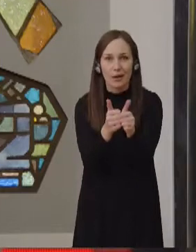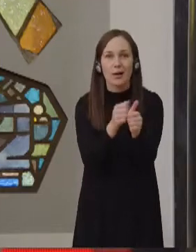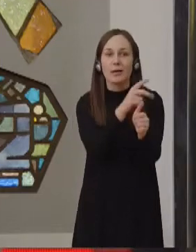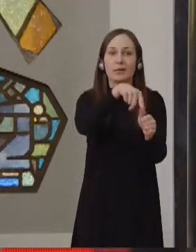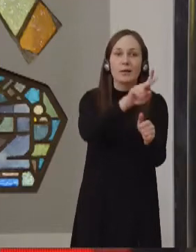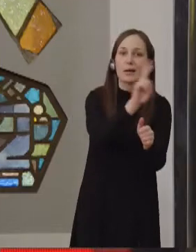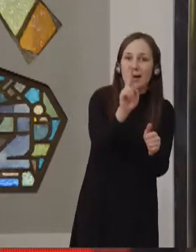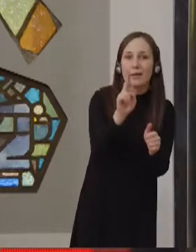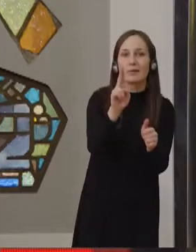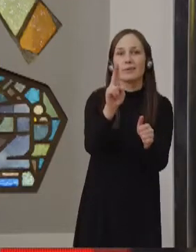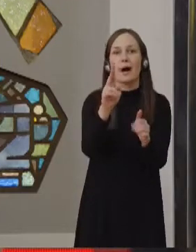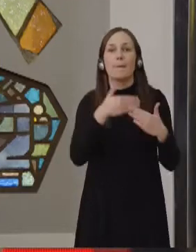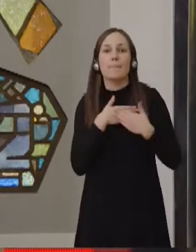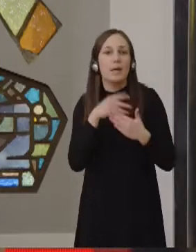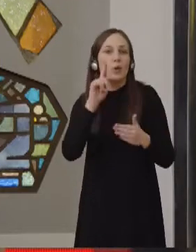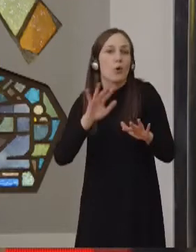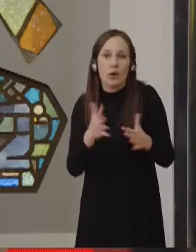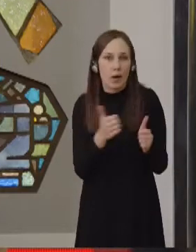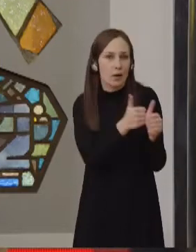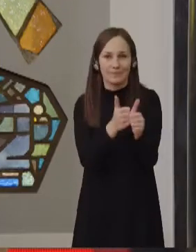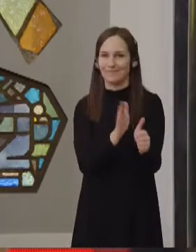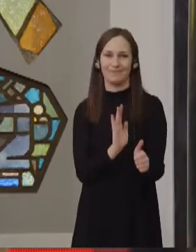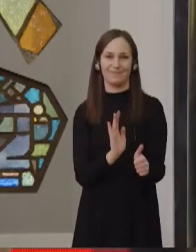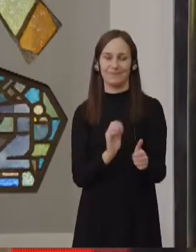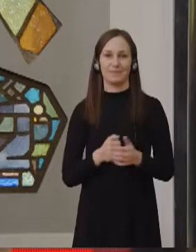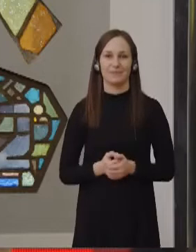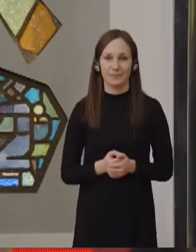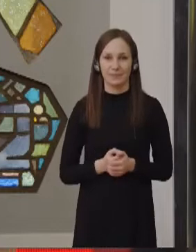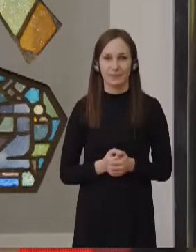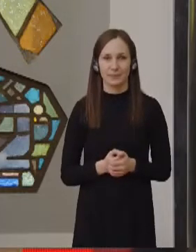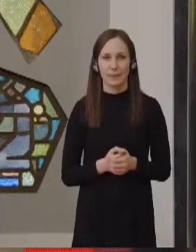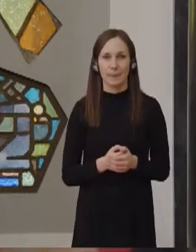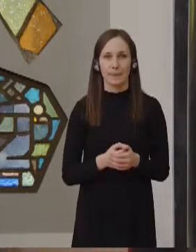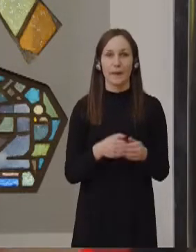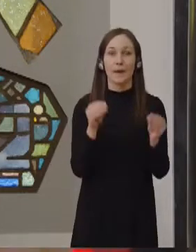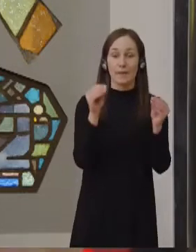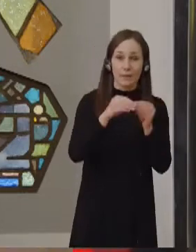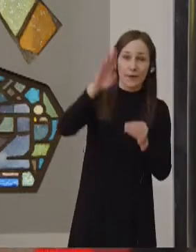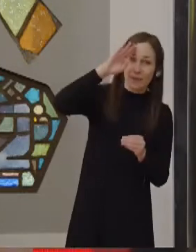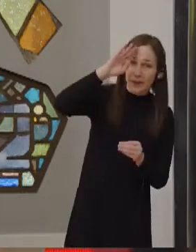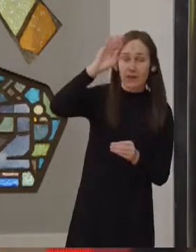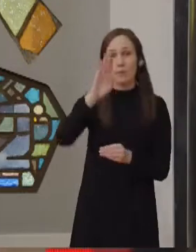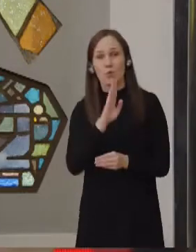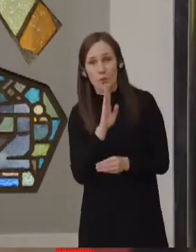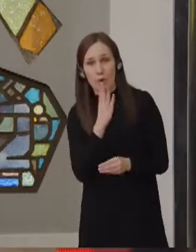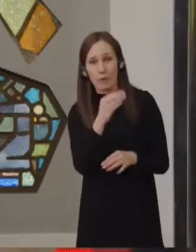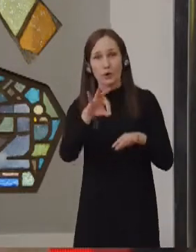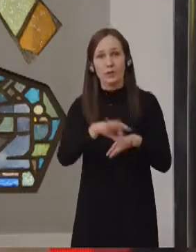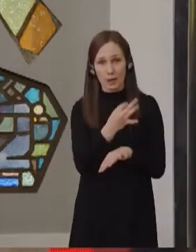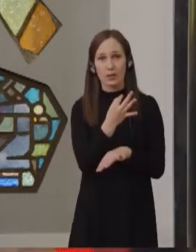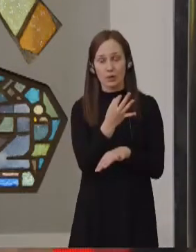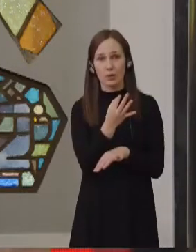love. That lasting same-sex relationships, officially recognized through civil partnership or marriage, do not